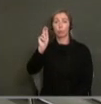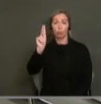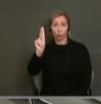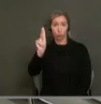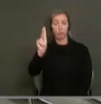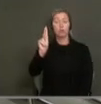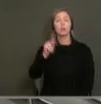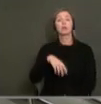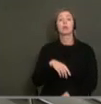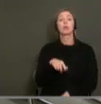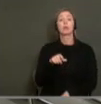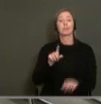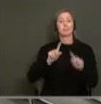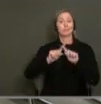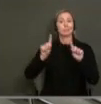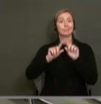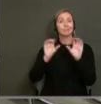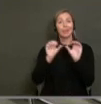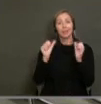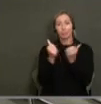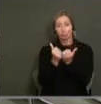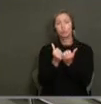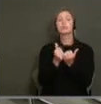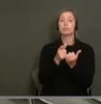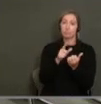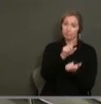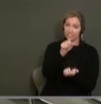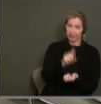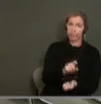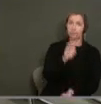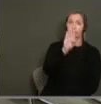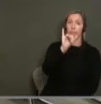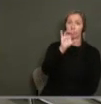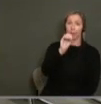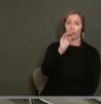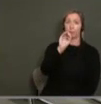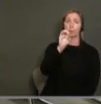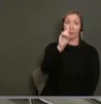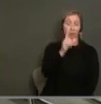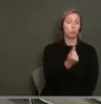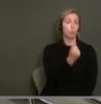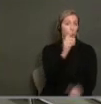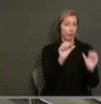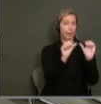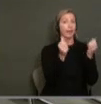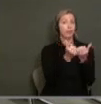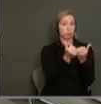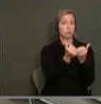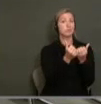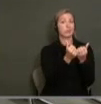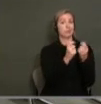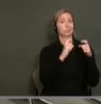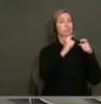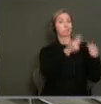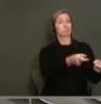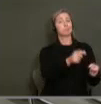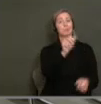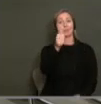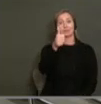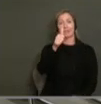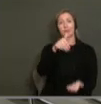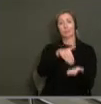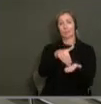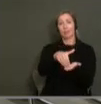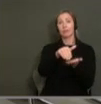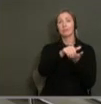the agencies mentioned, Texas Biomed was one of the agencies that was awarded $10 million for the work that